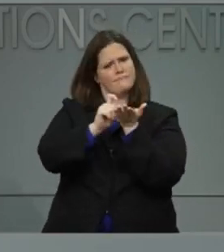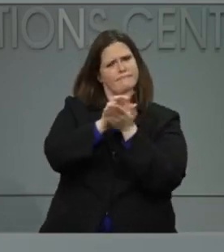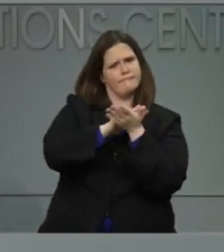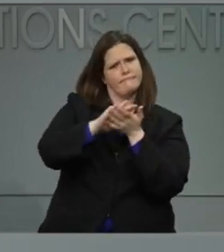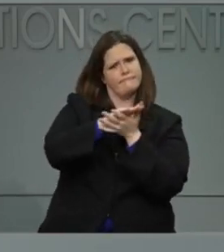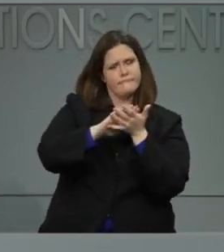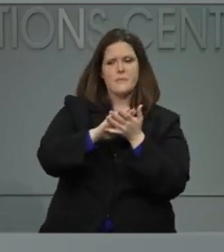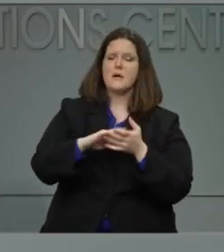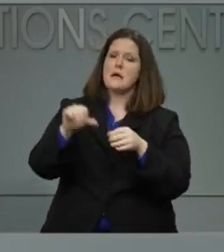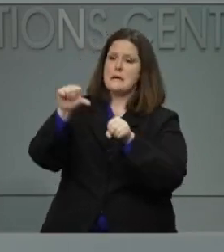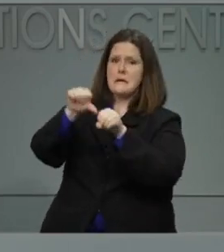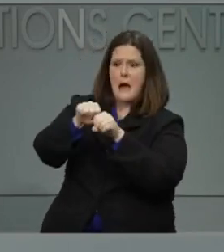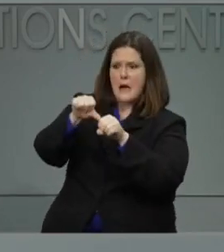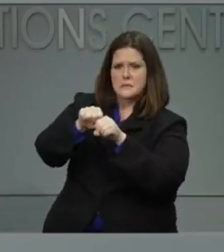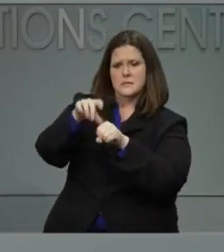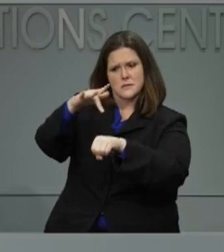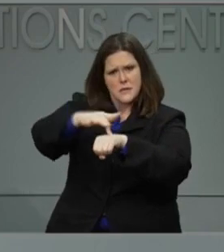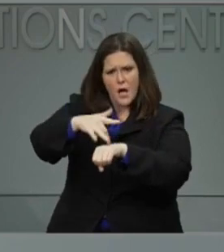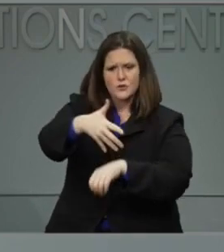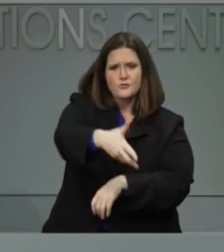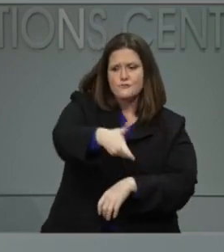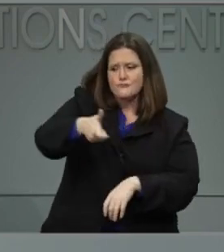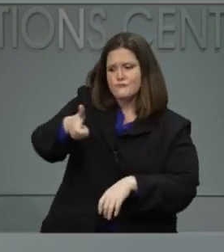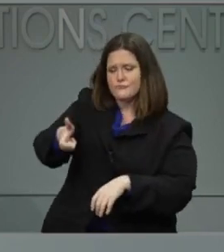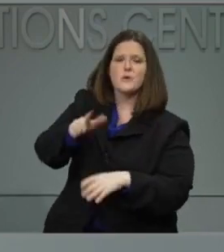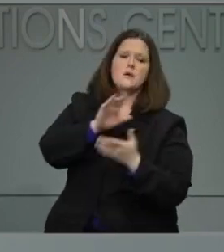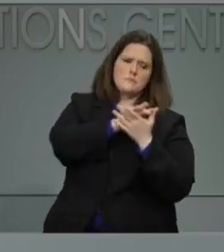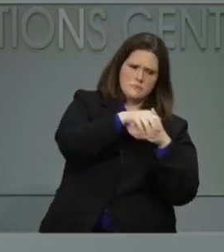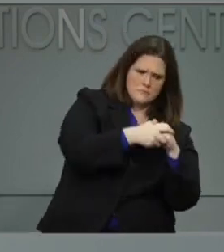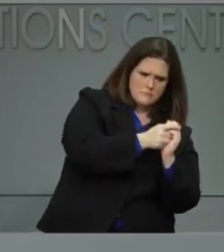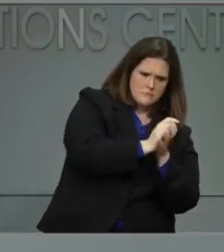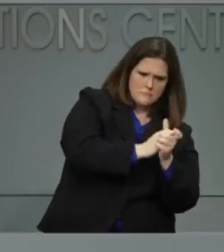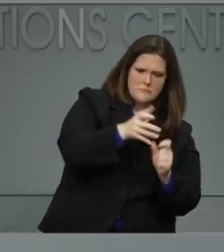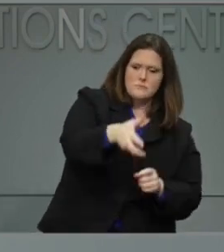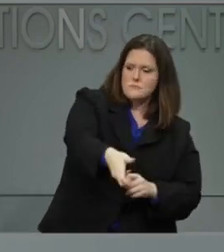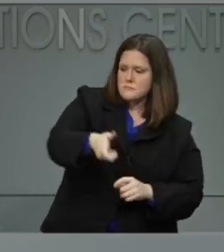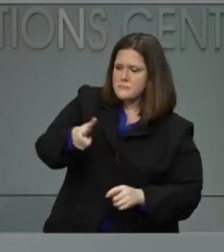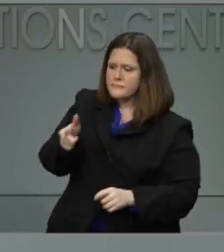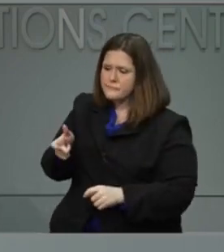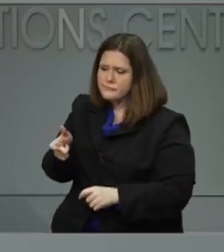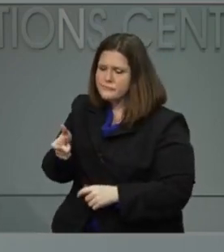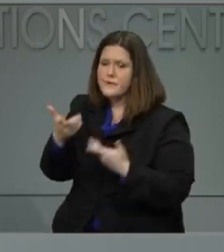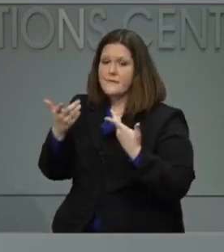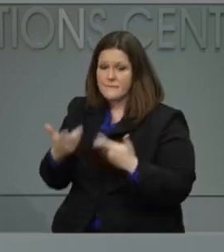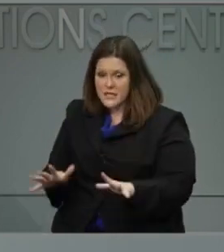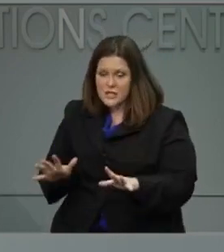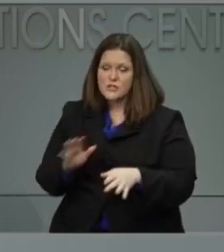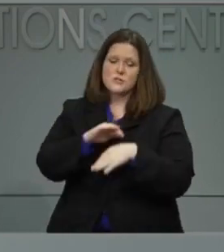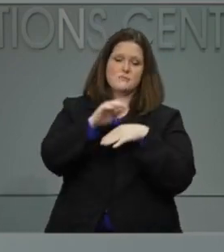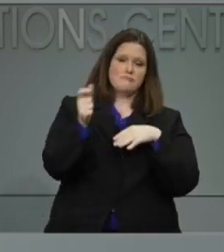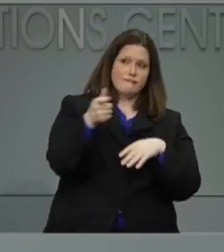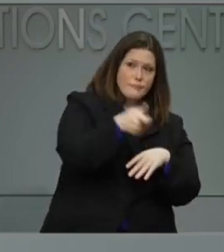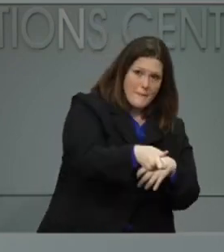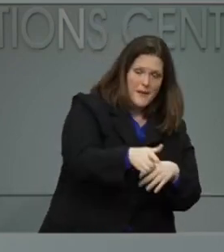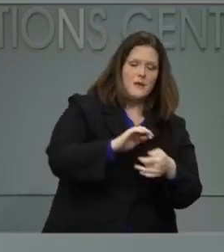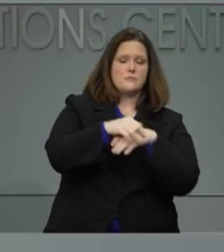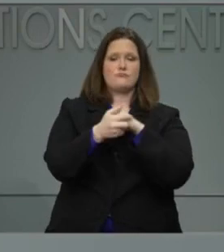like a gas pump. Bring your hand sanitizer with you in your car, in your purse, in your pocket, and use it